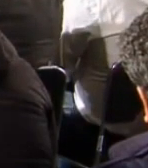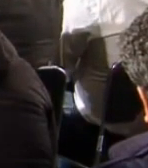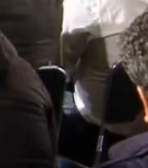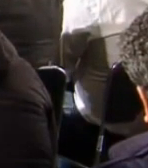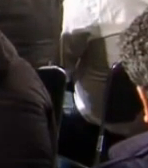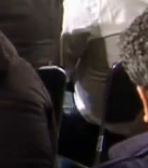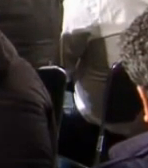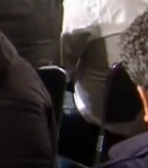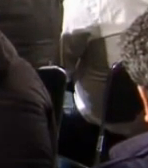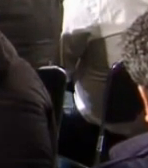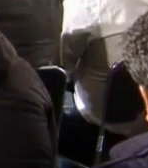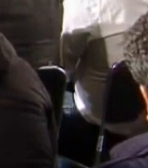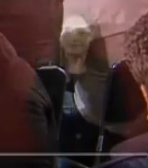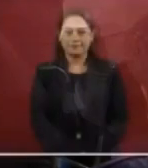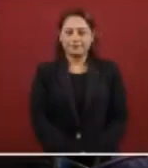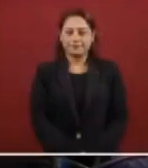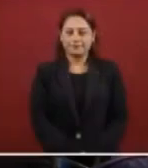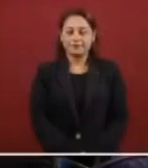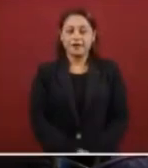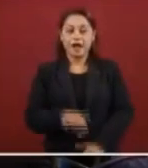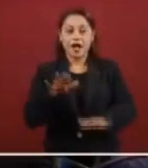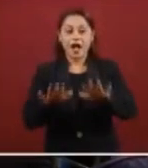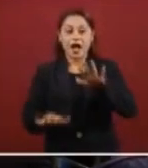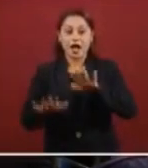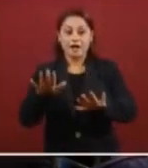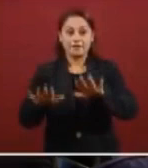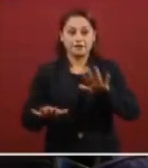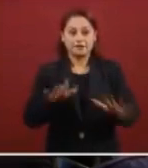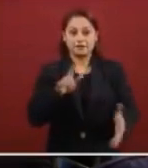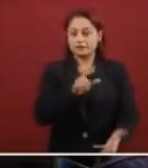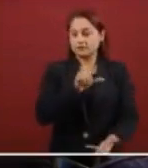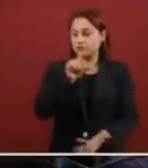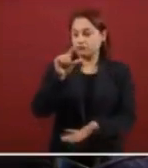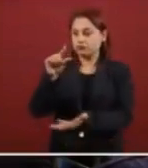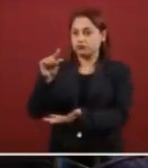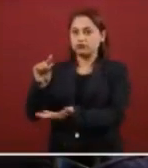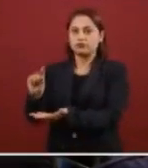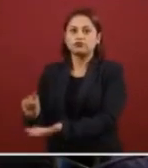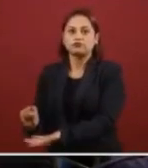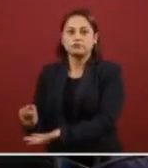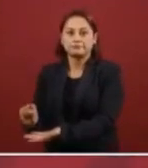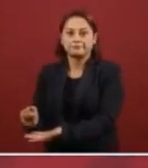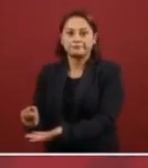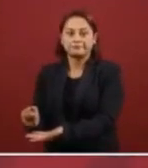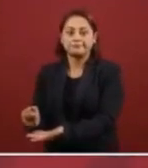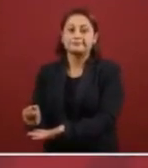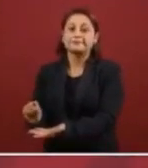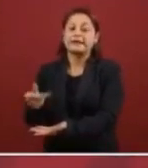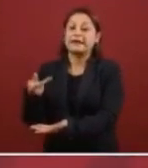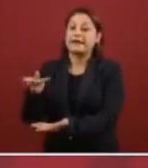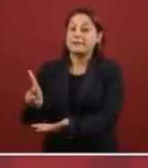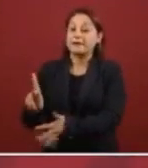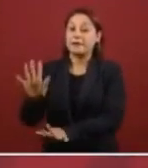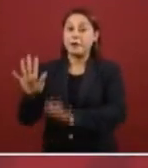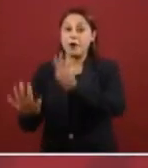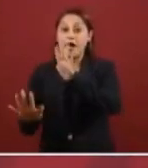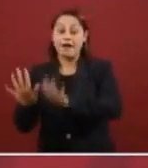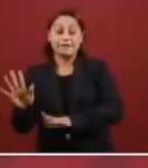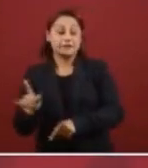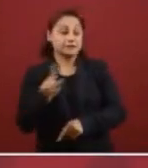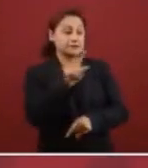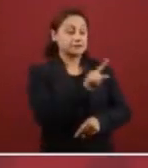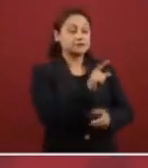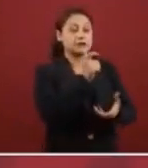Because it would happen that they deliver the money to the Secretary of